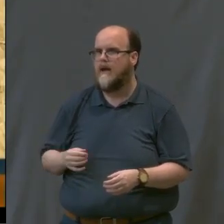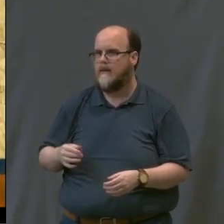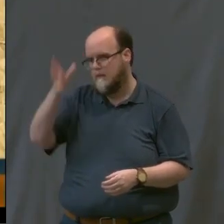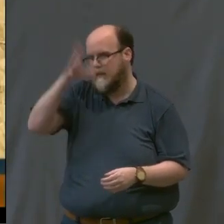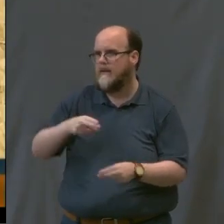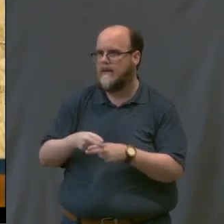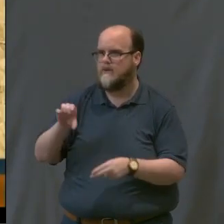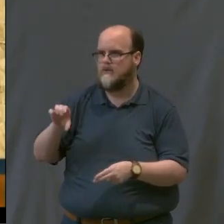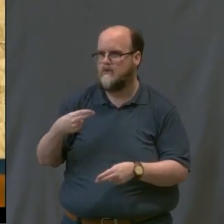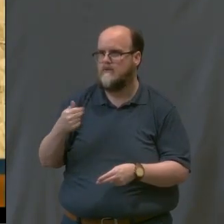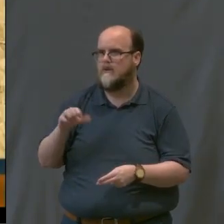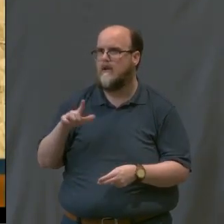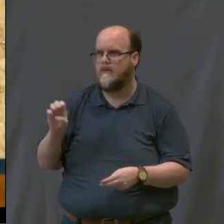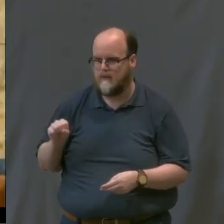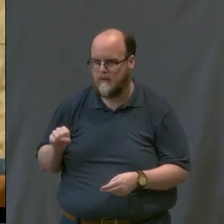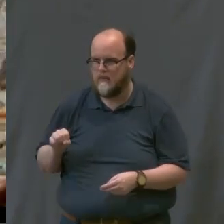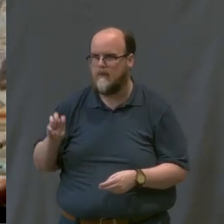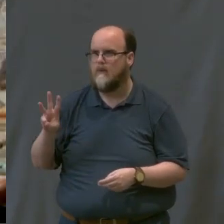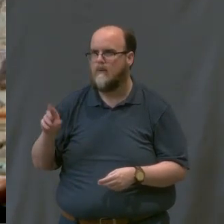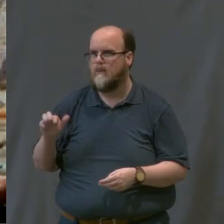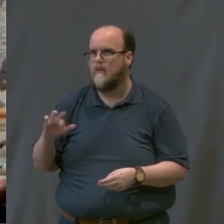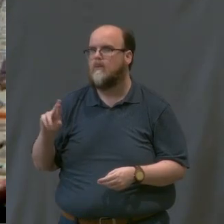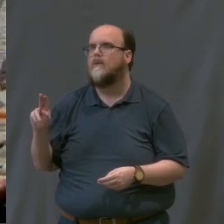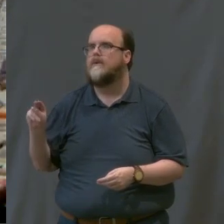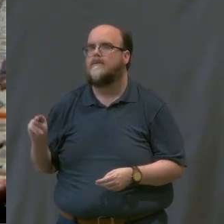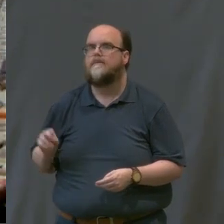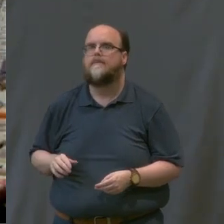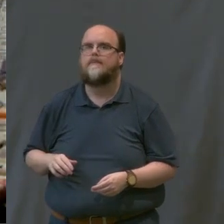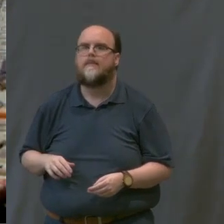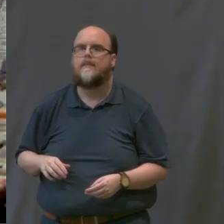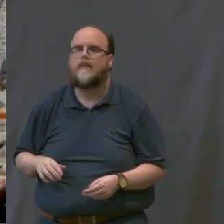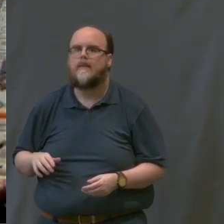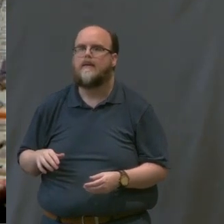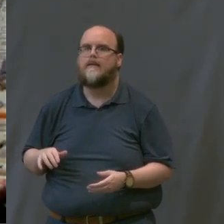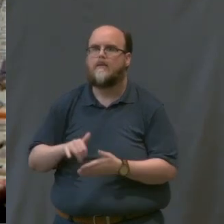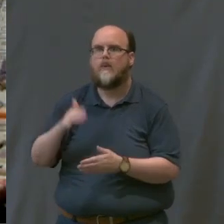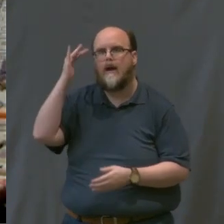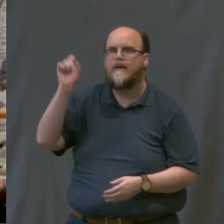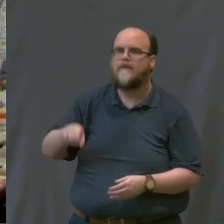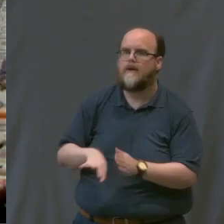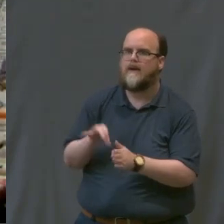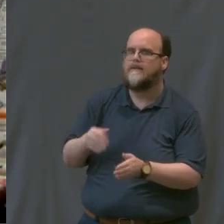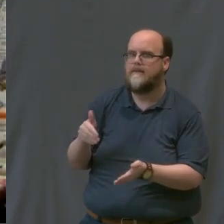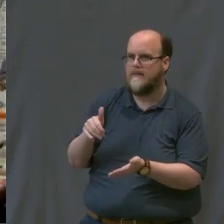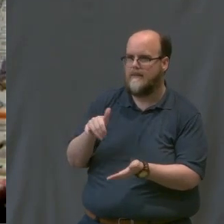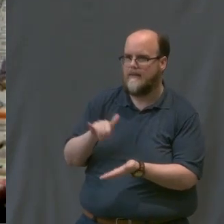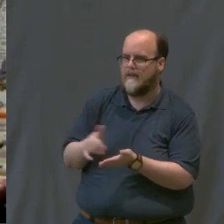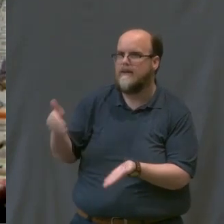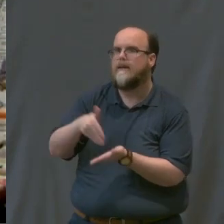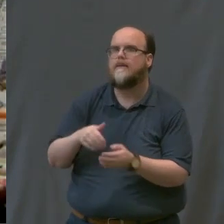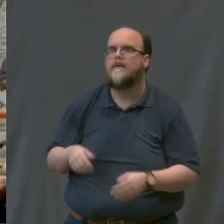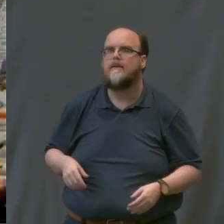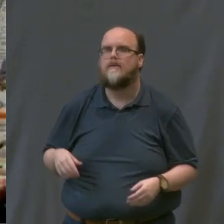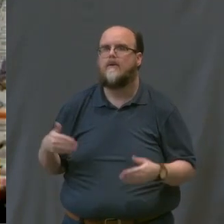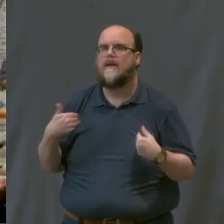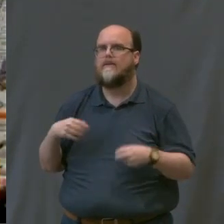And in a minute, I'll show you why. Here's why. Here's why he had to discover it again. Okay, in this picture, we have the temple.